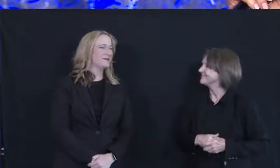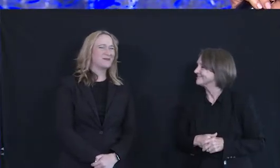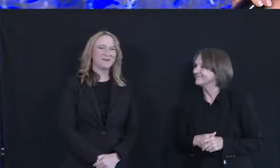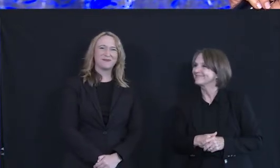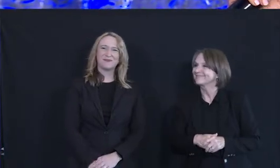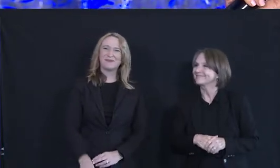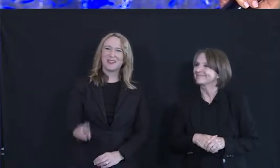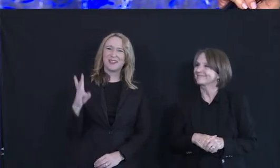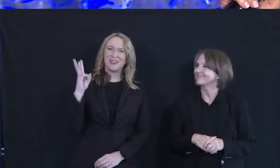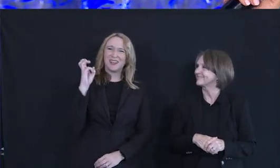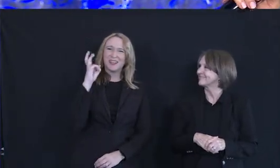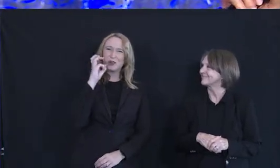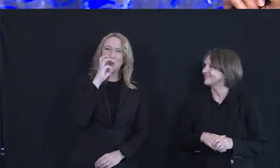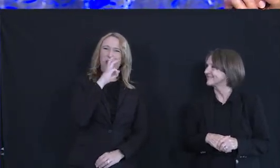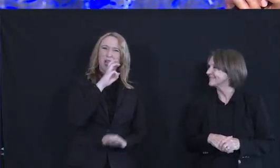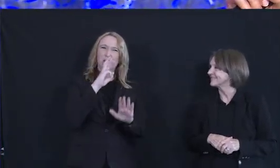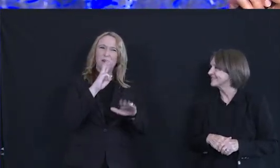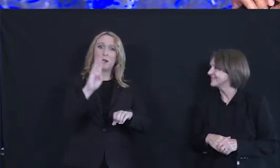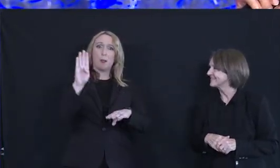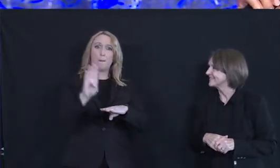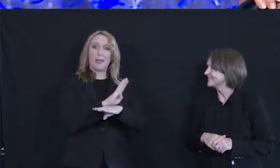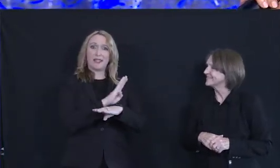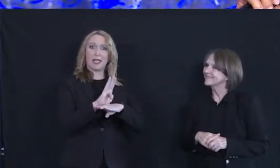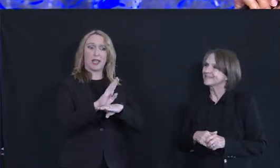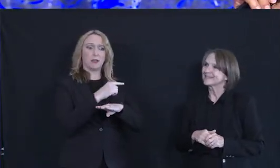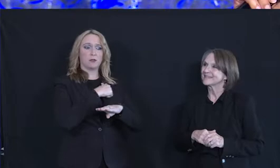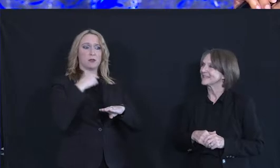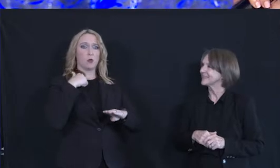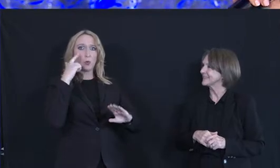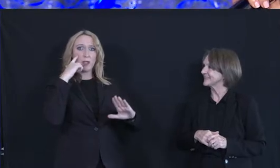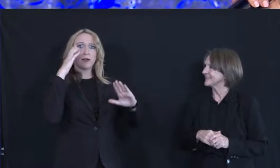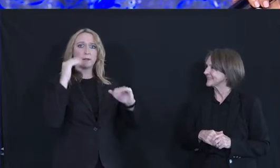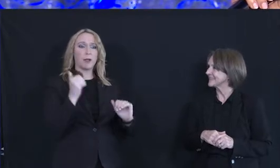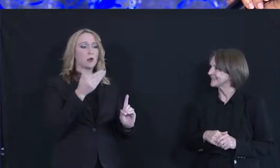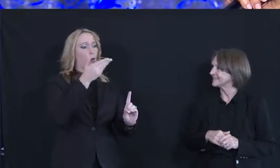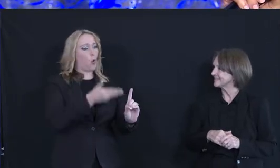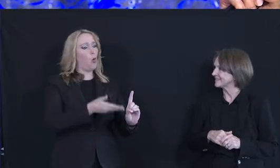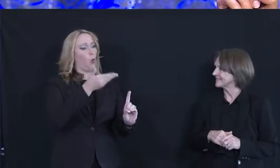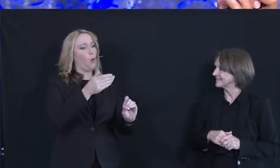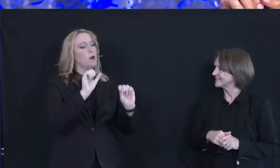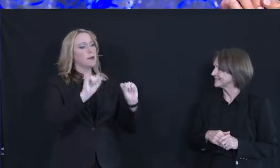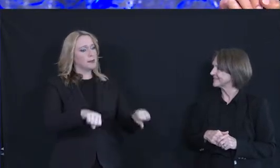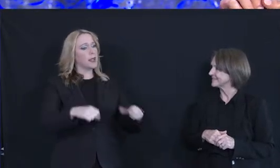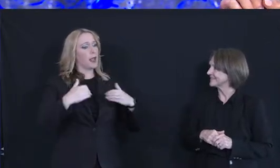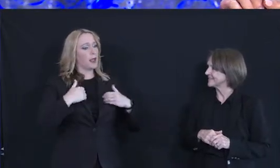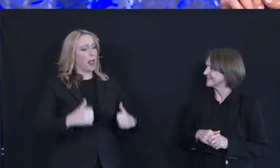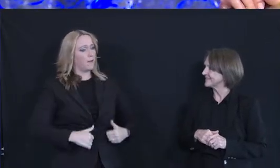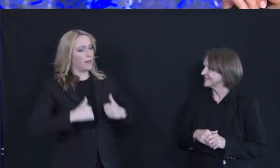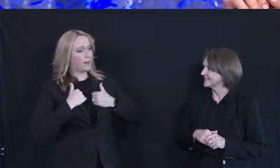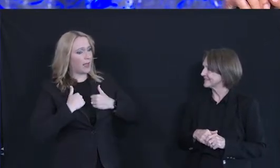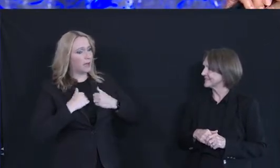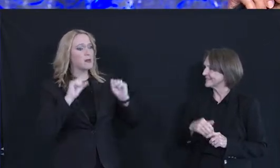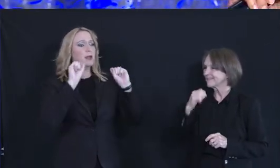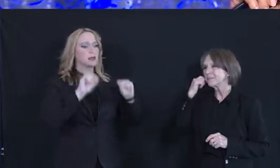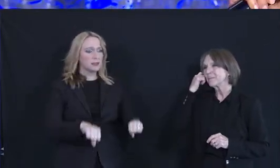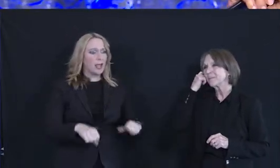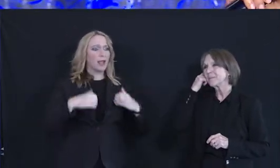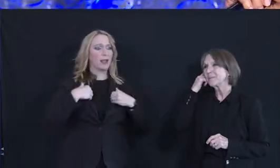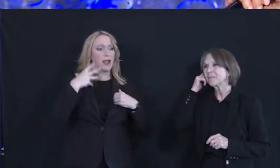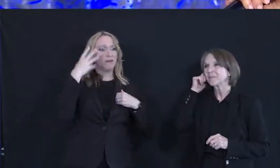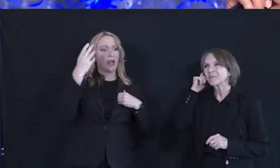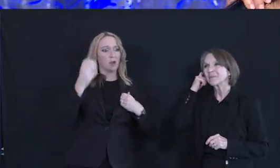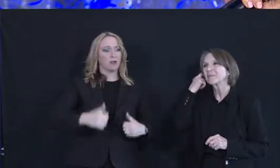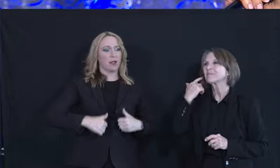that in business we expect people to be a whole person right to have lives and and experiences outside of the workplace that hasn't really